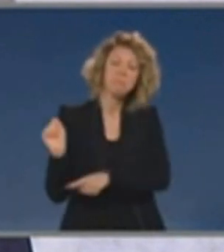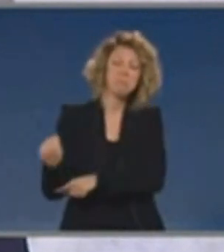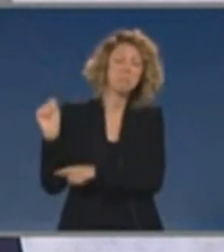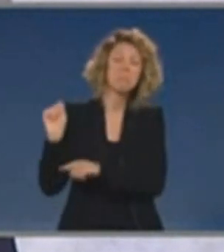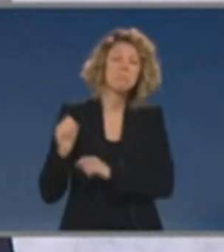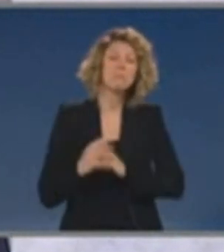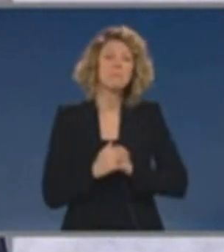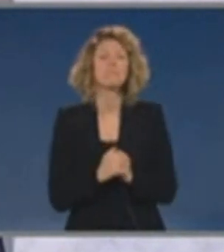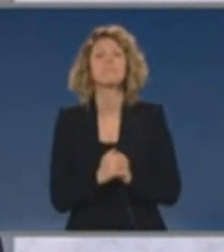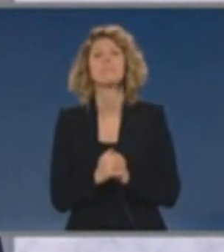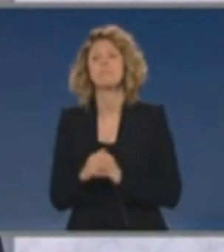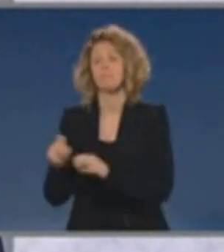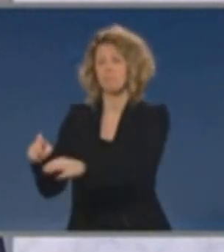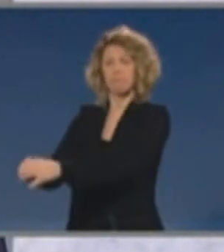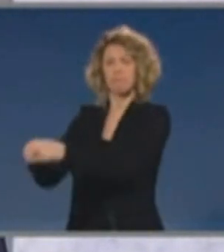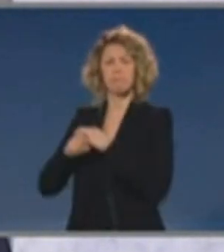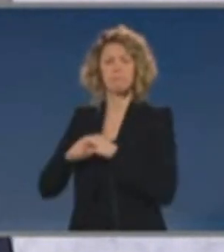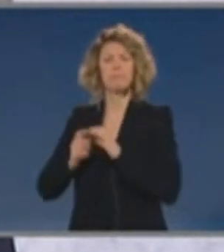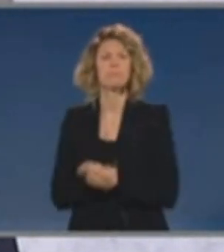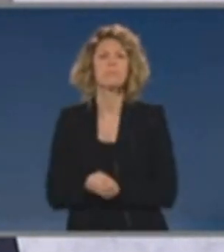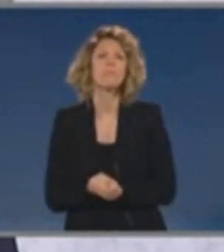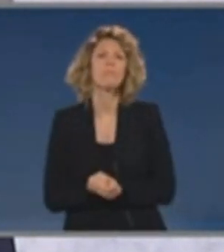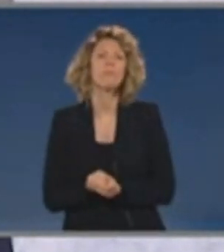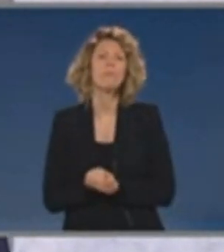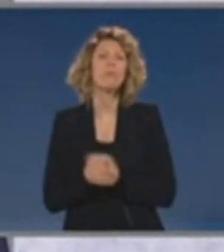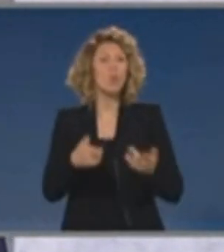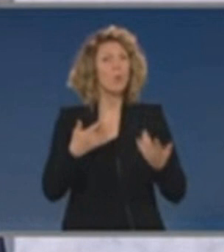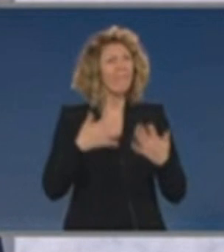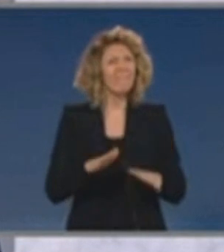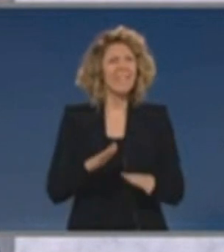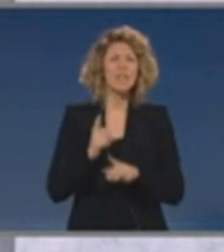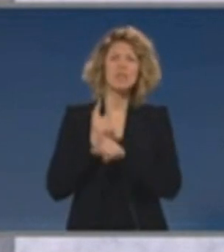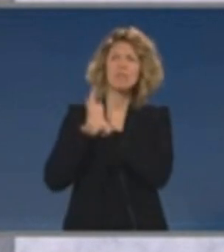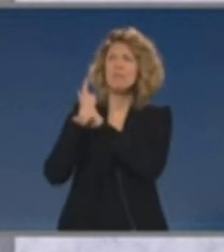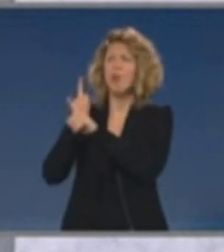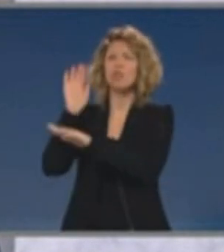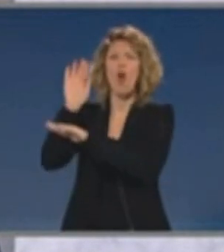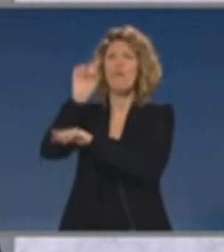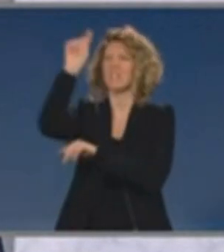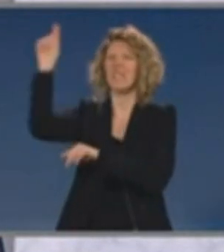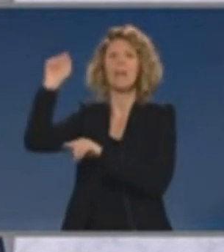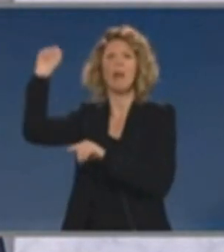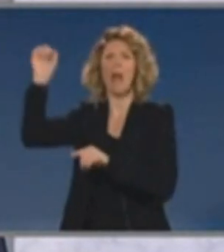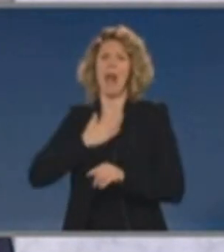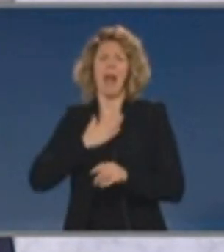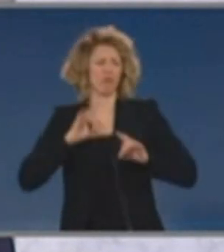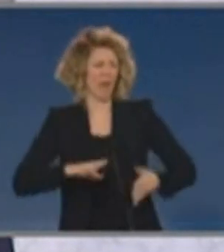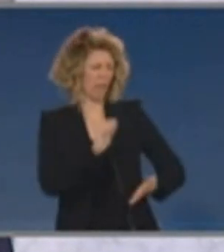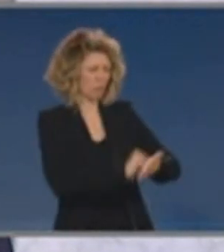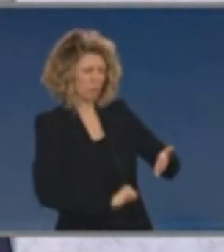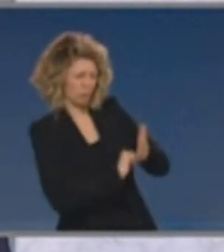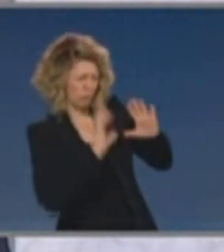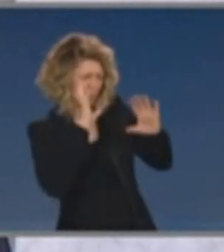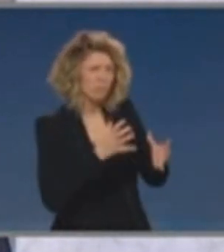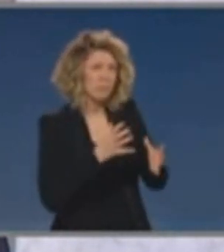before announcing it today, did you speak to any of Australia's major investing countries to notify them of these intended changes? And if you did, which countries